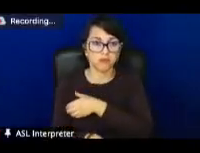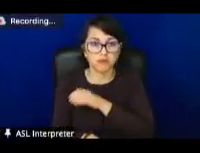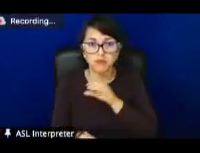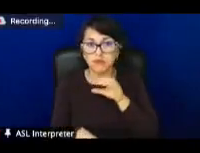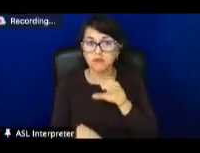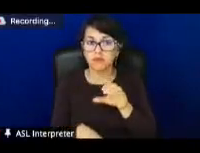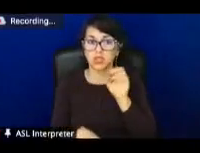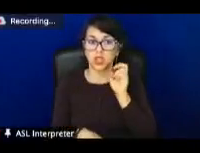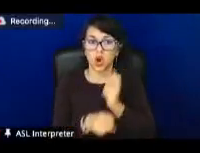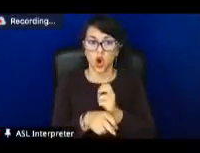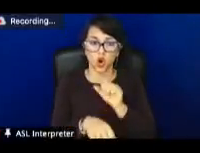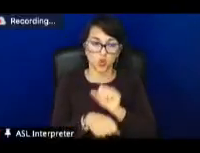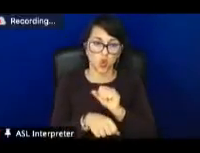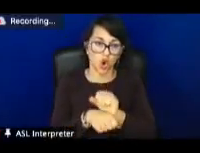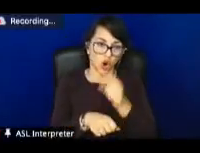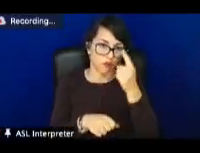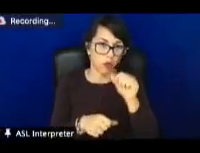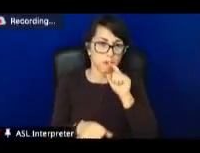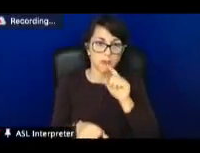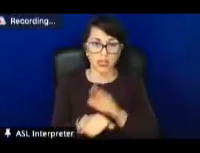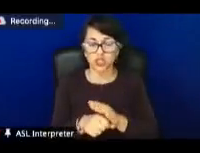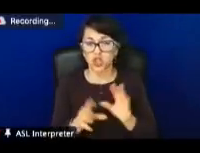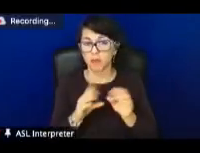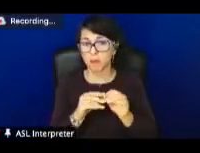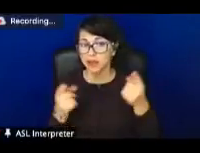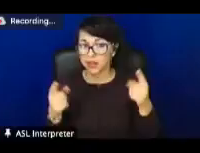happen. So Alvaro, Marcy,